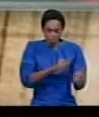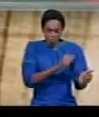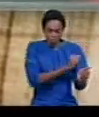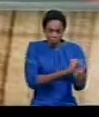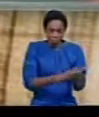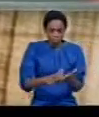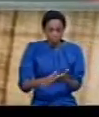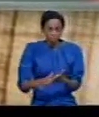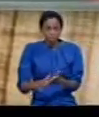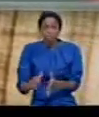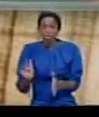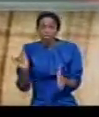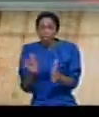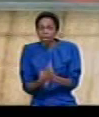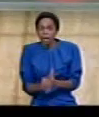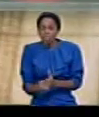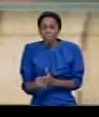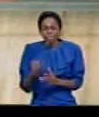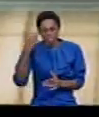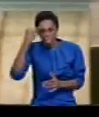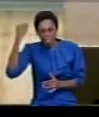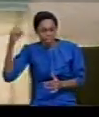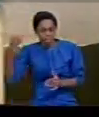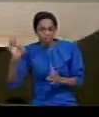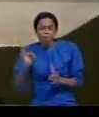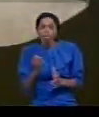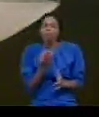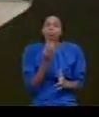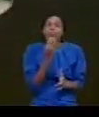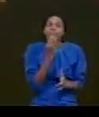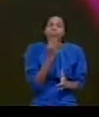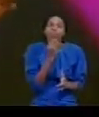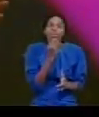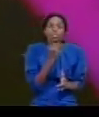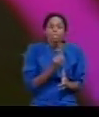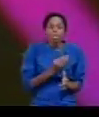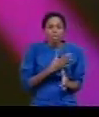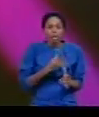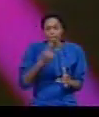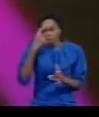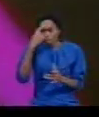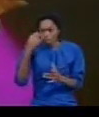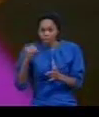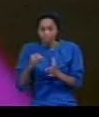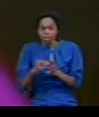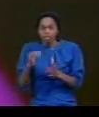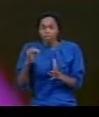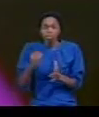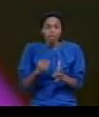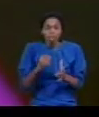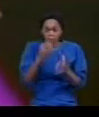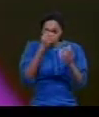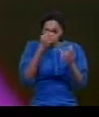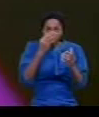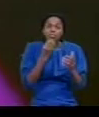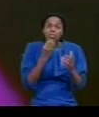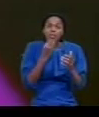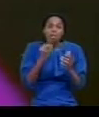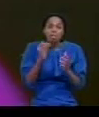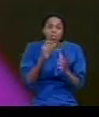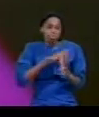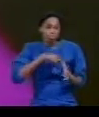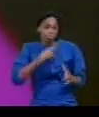of Judaism, as if Judaism or the obedience to the Mosaic law will